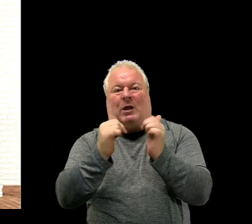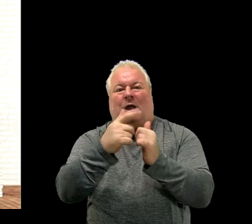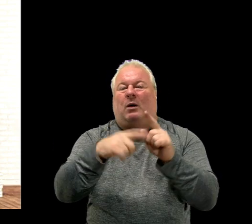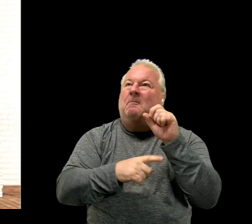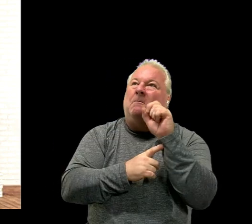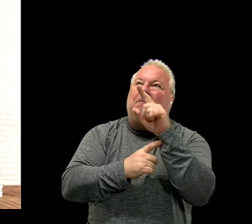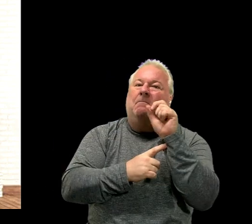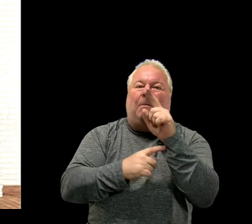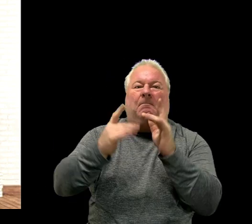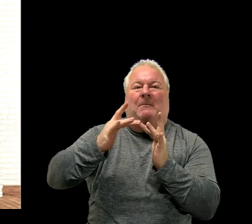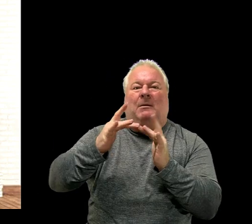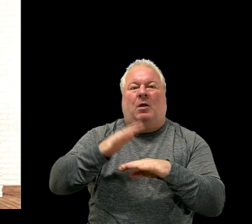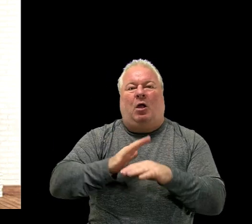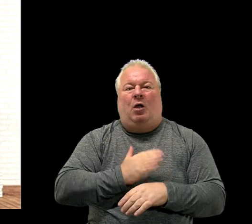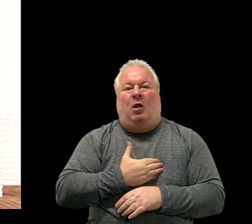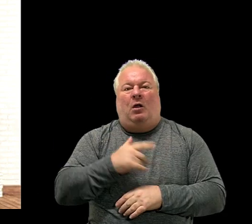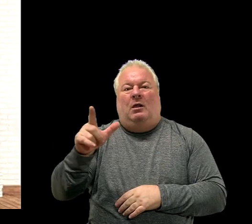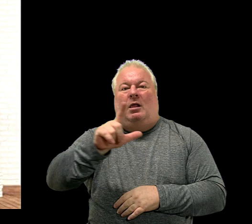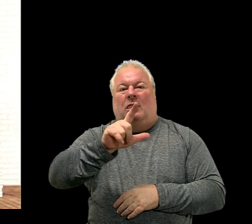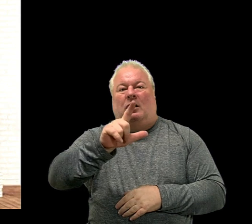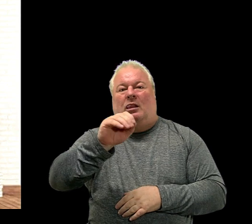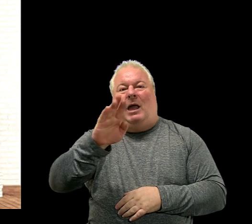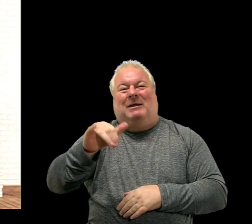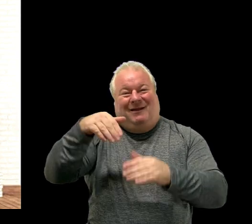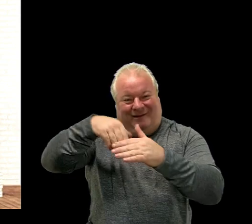pictures on our lobby,